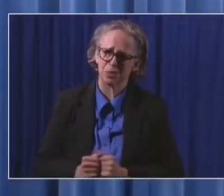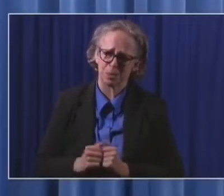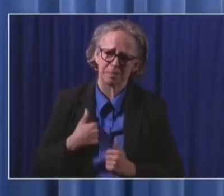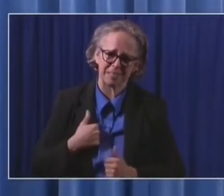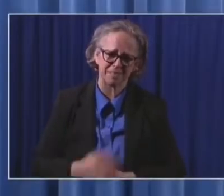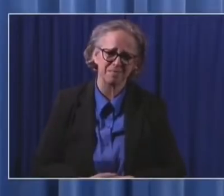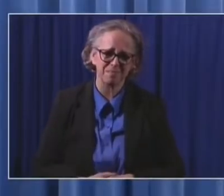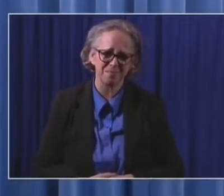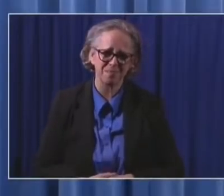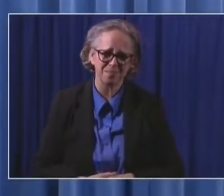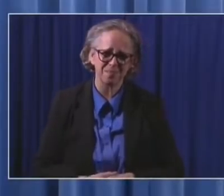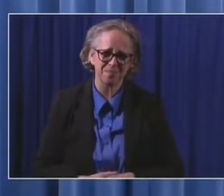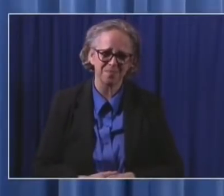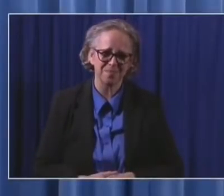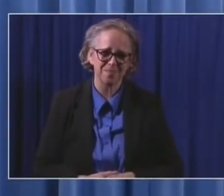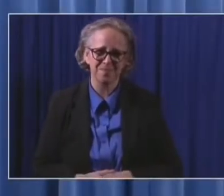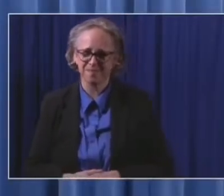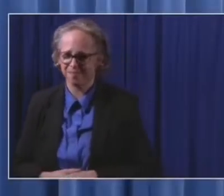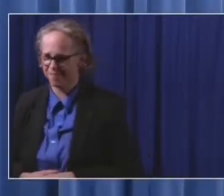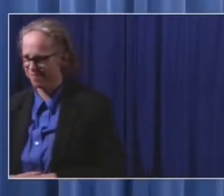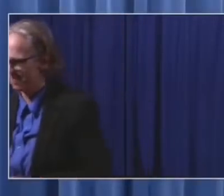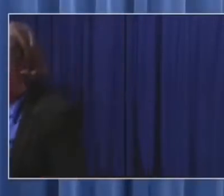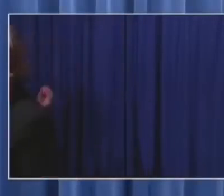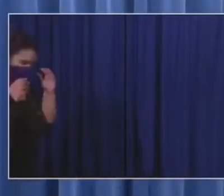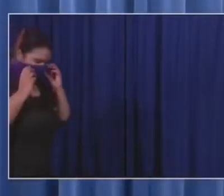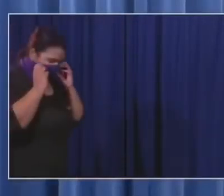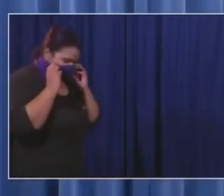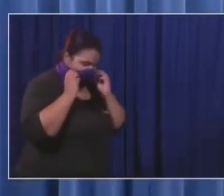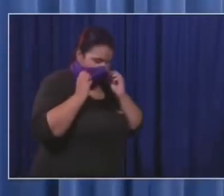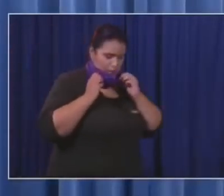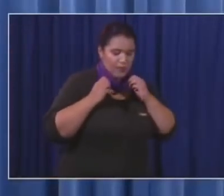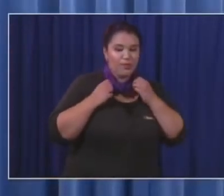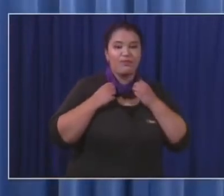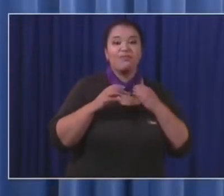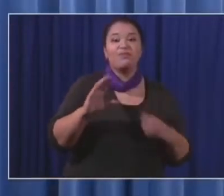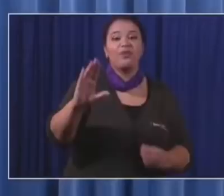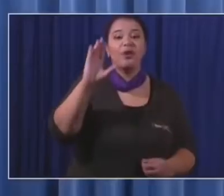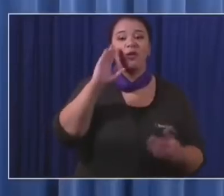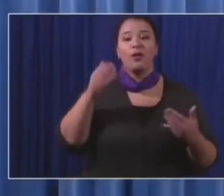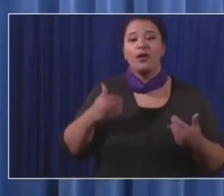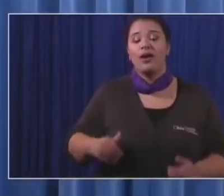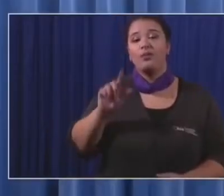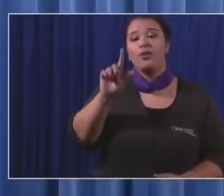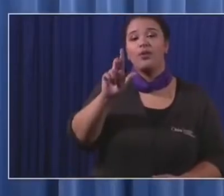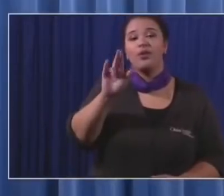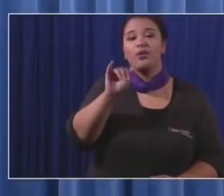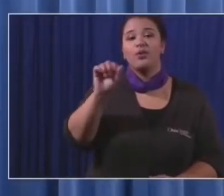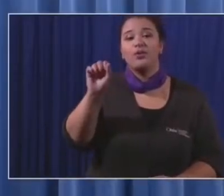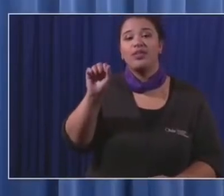a significant advisor in this administration. I'm glad she is.